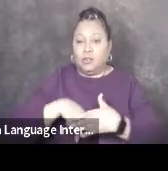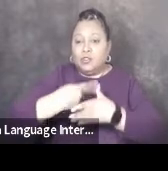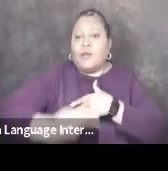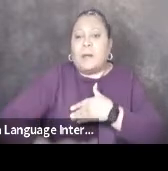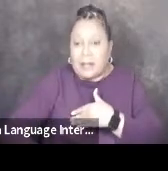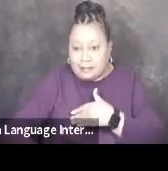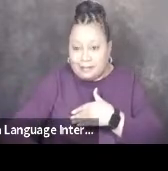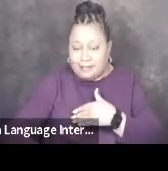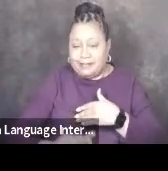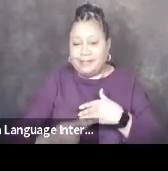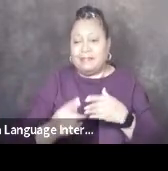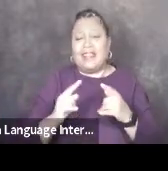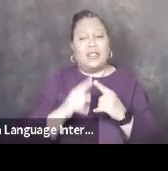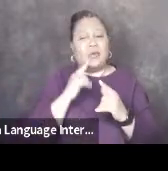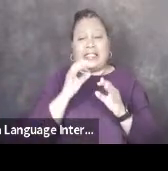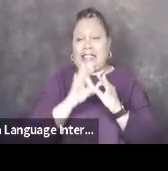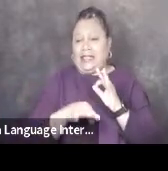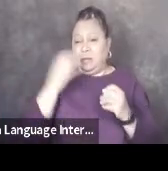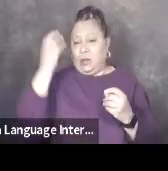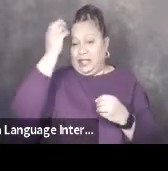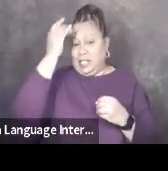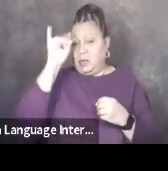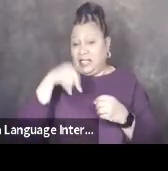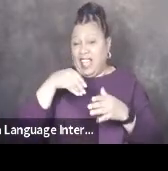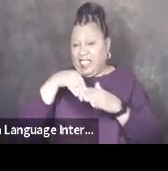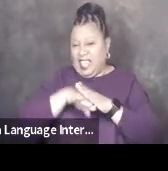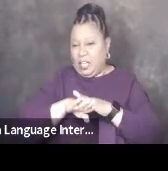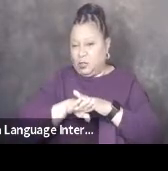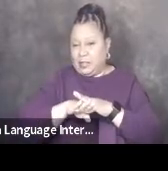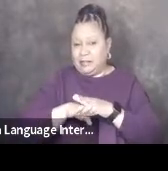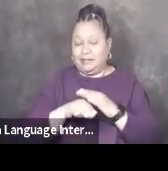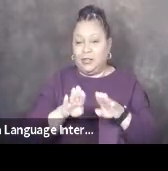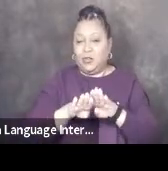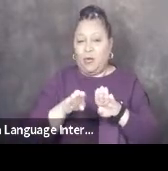Just a very simple consideration at the entrance door.